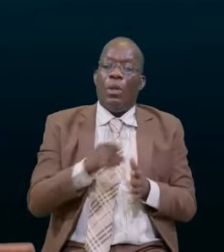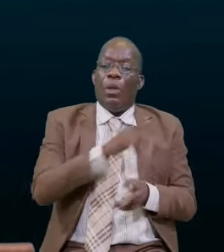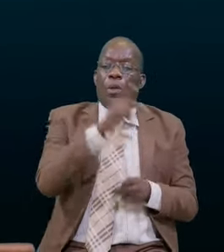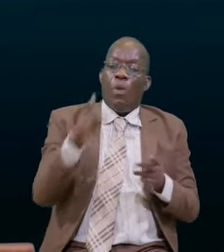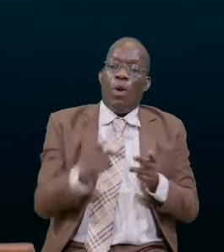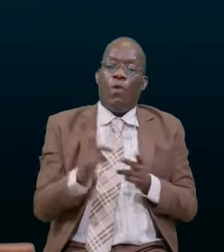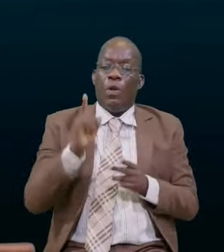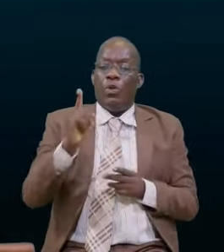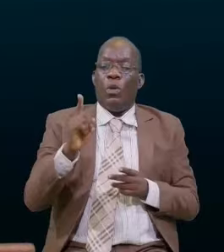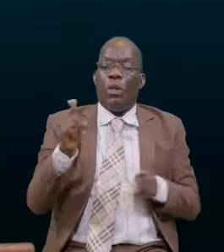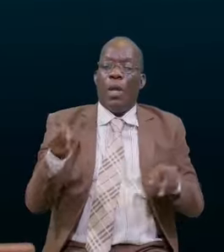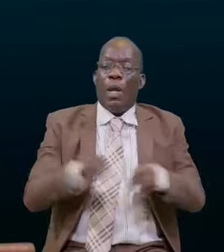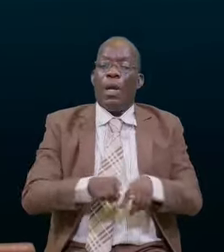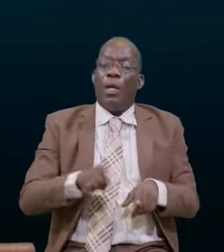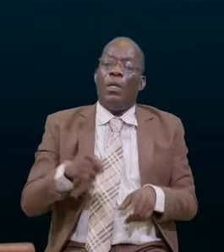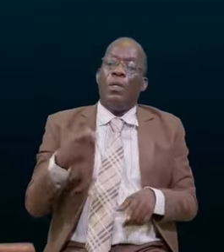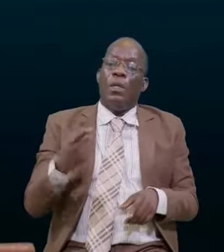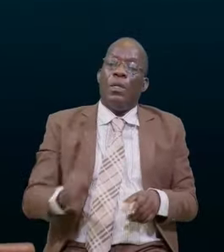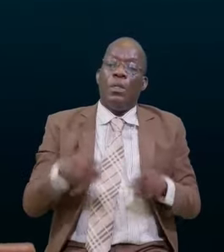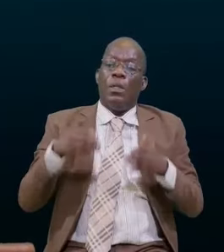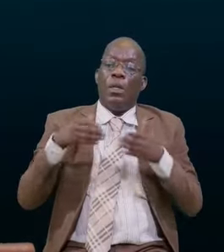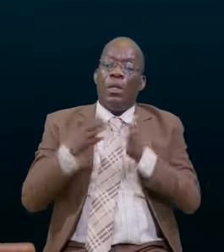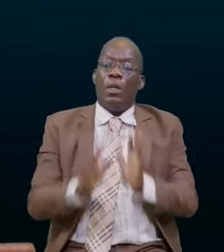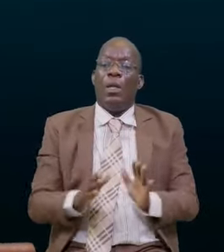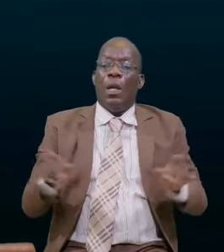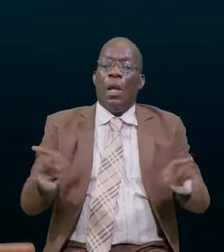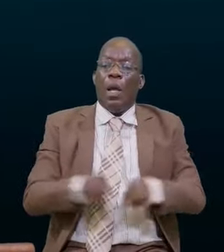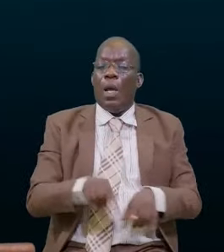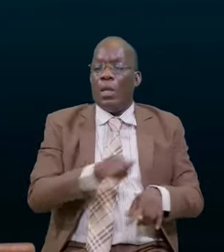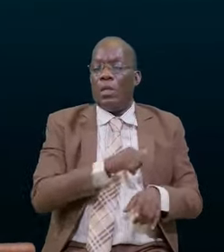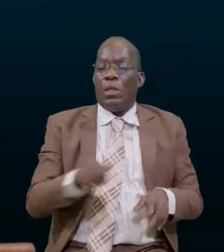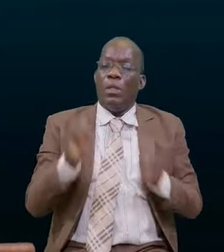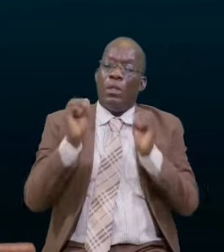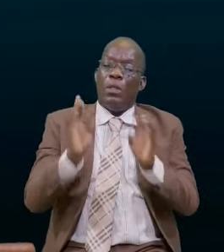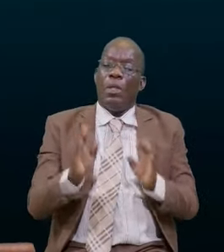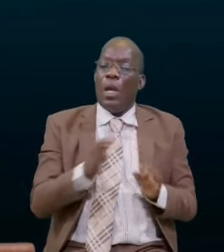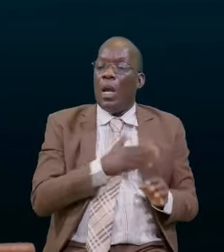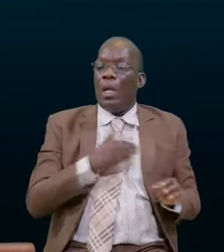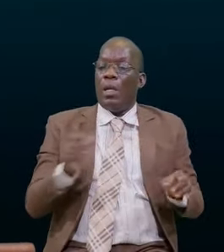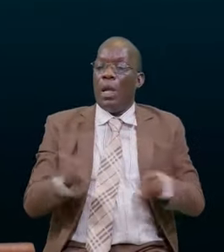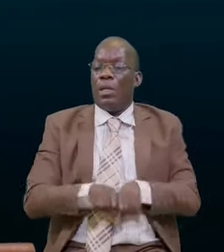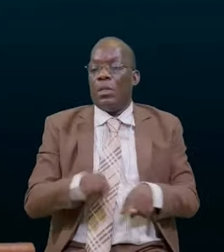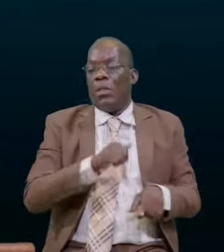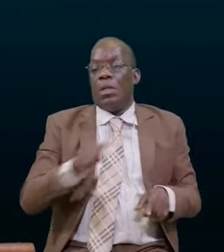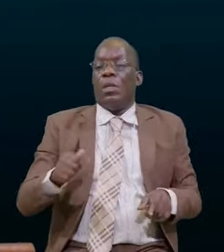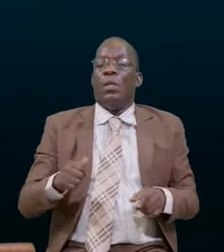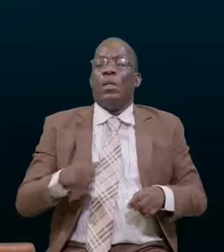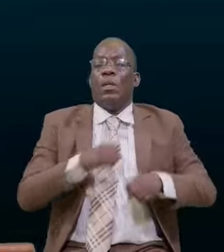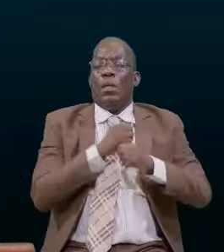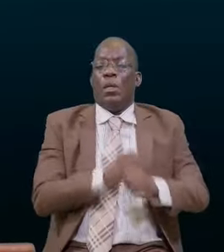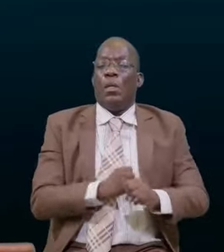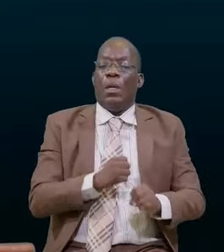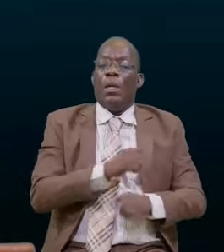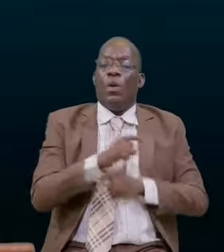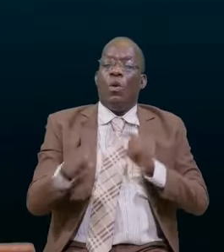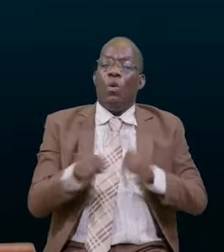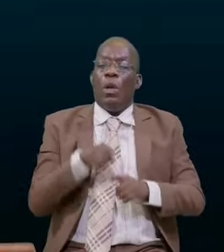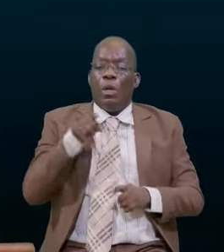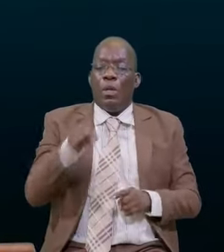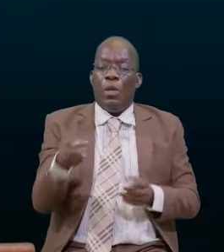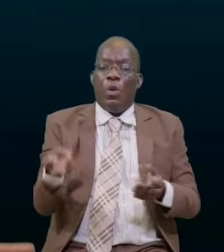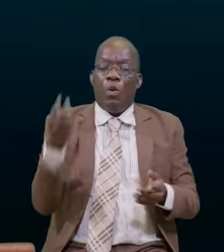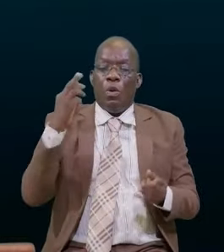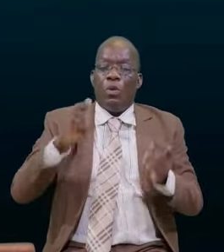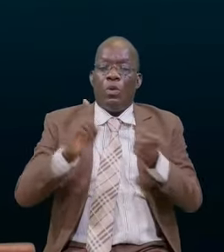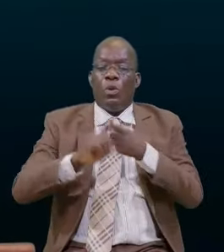mentor as the Director as the leader for him and so so when he was to go astray Jesus